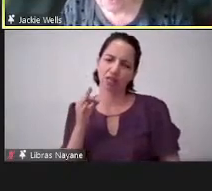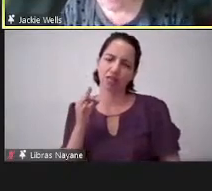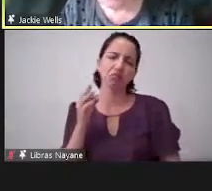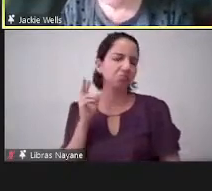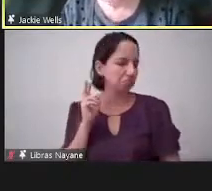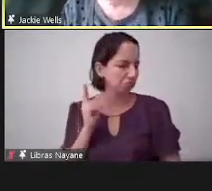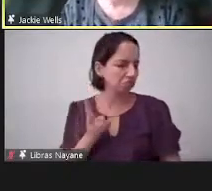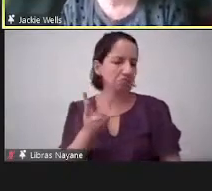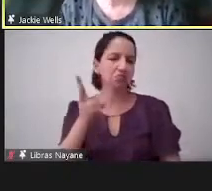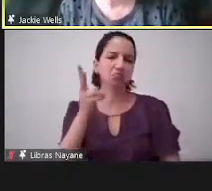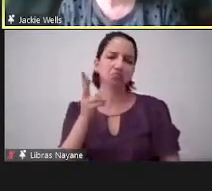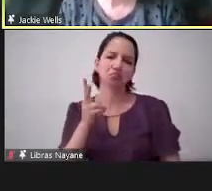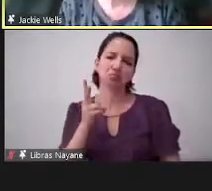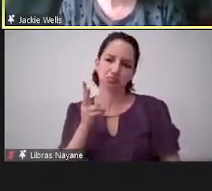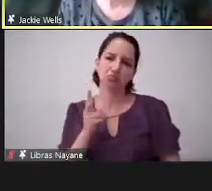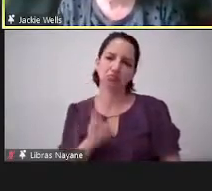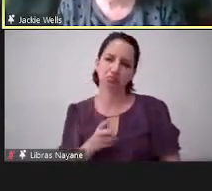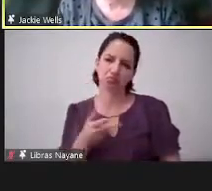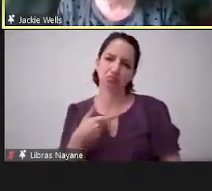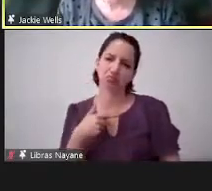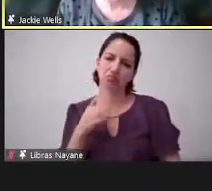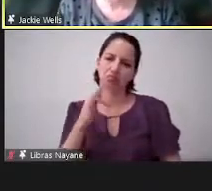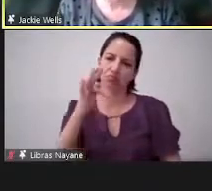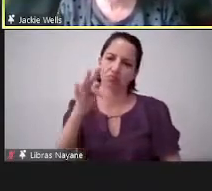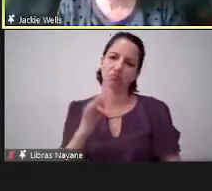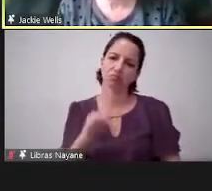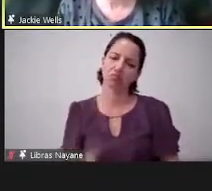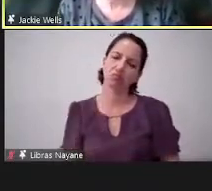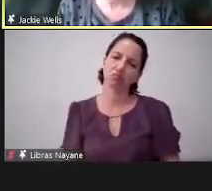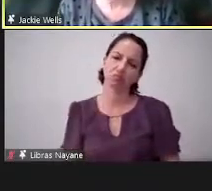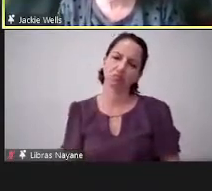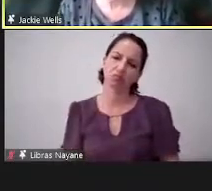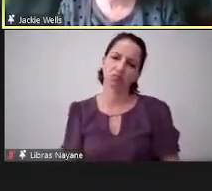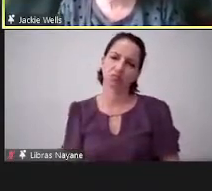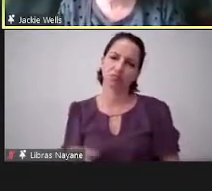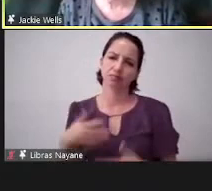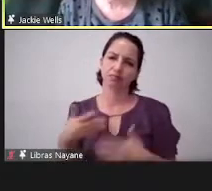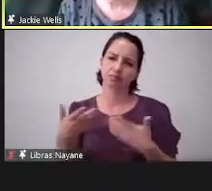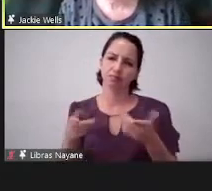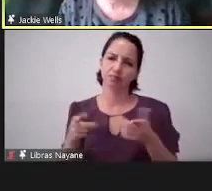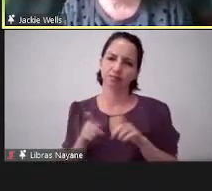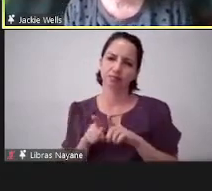confidence that a future government would not be able to tax their savings twice.